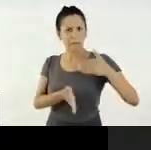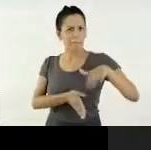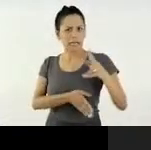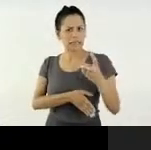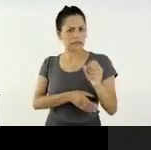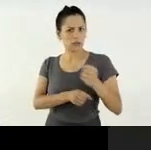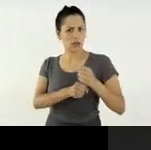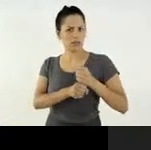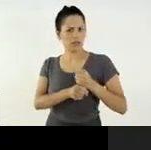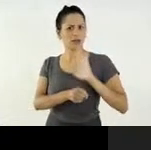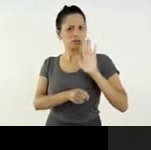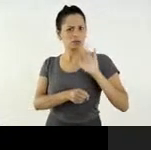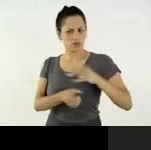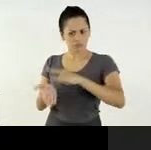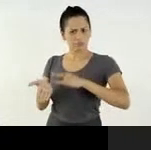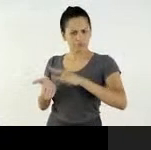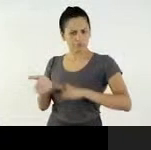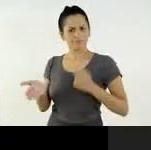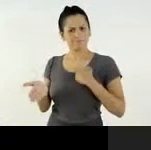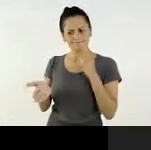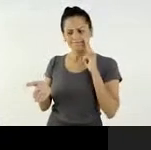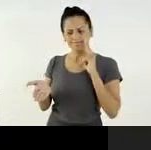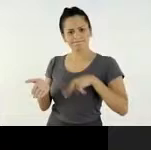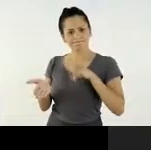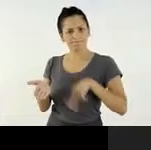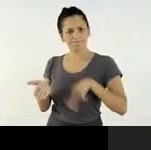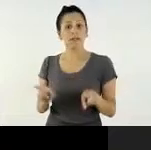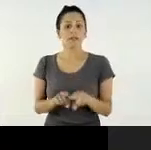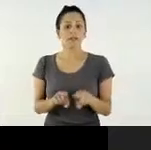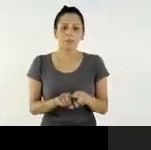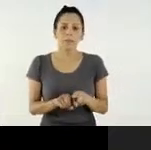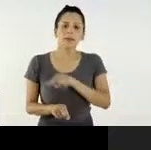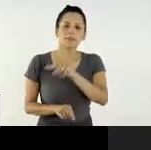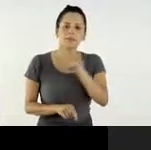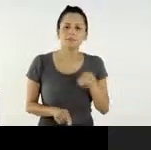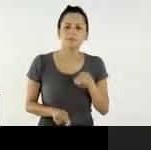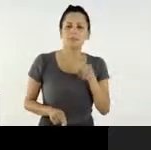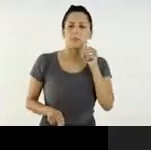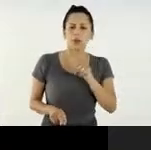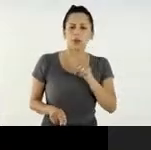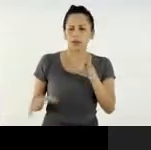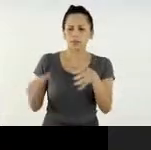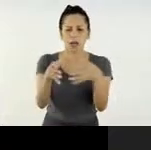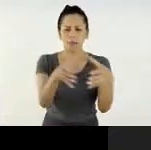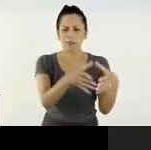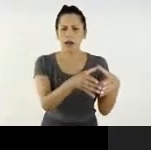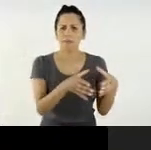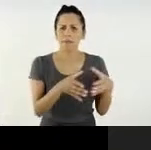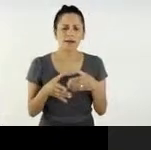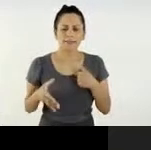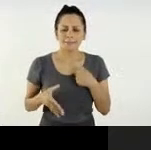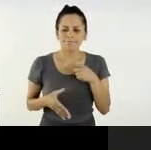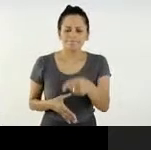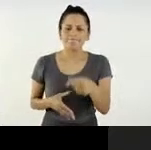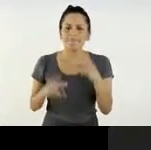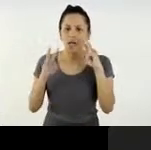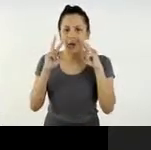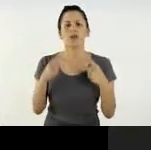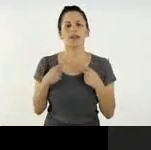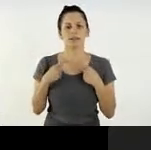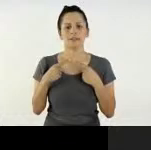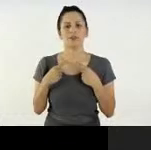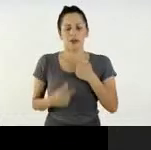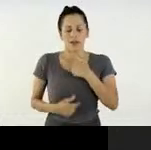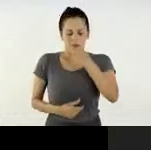these communities. I can't help it. I acknowledge my own backwards-looking tendencies and work to absorb